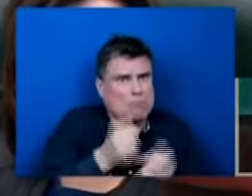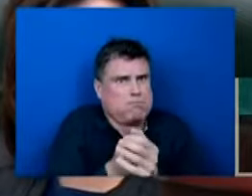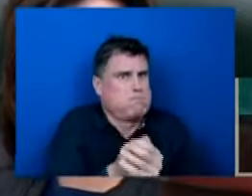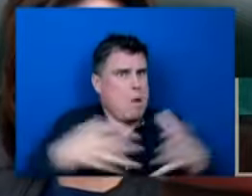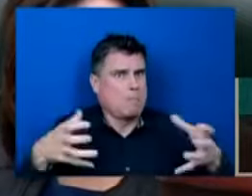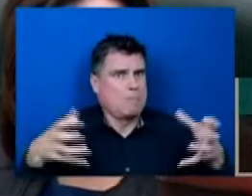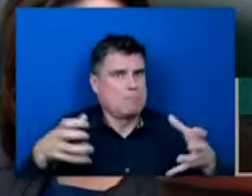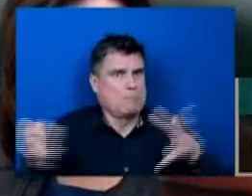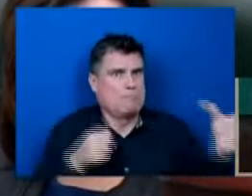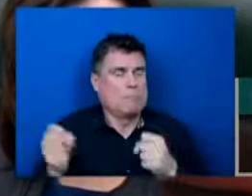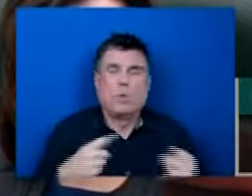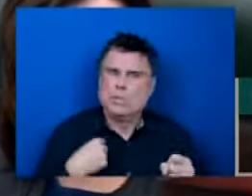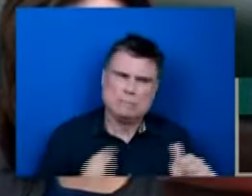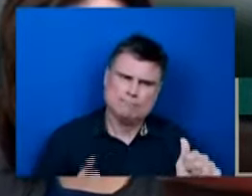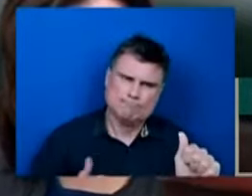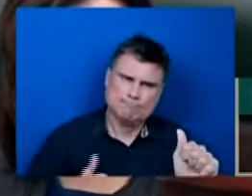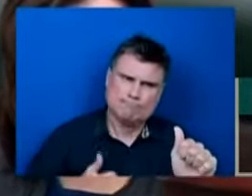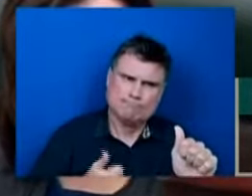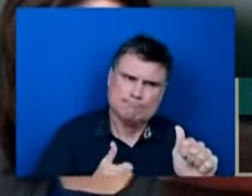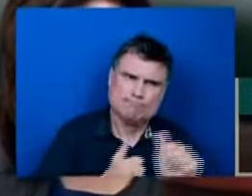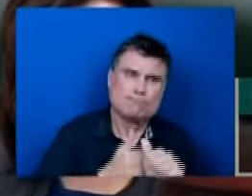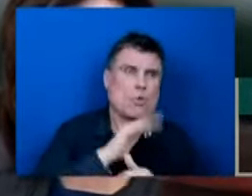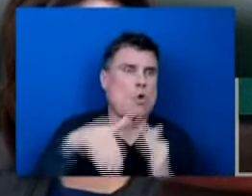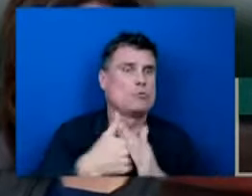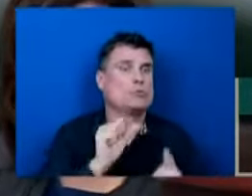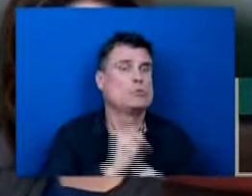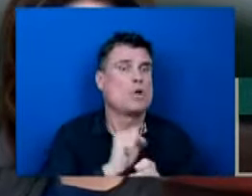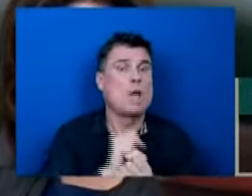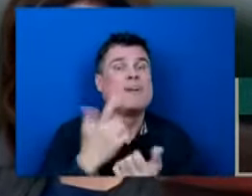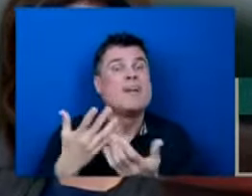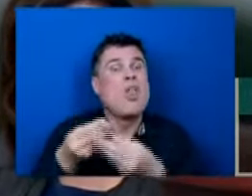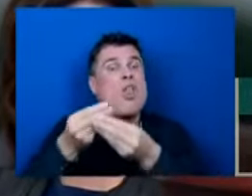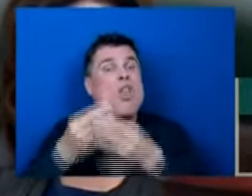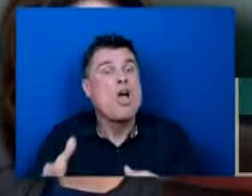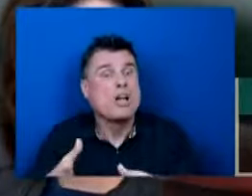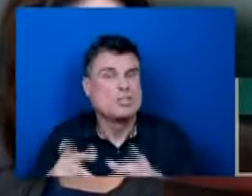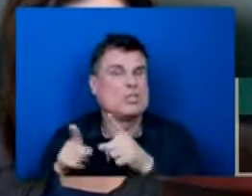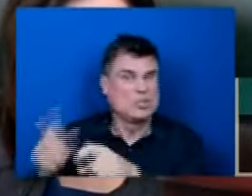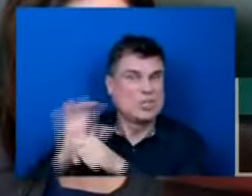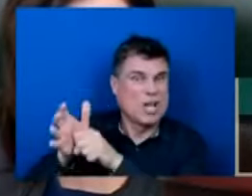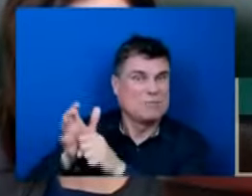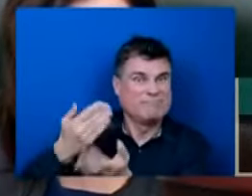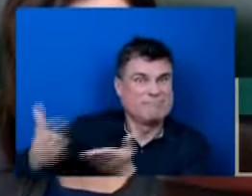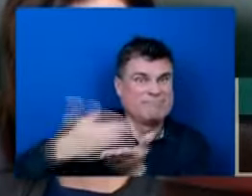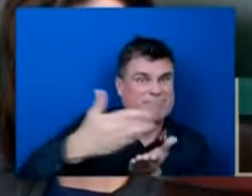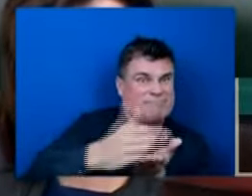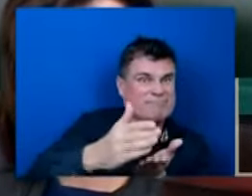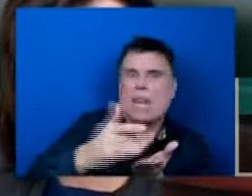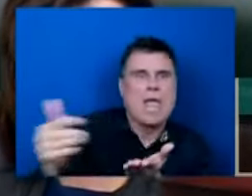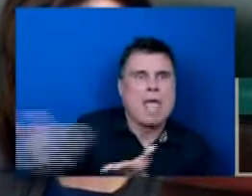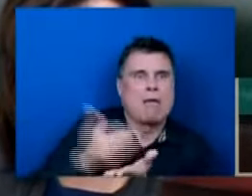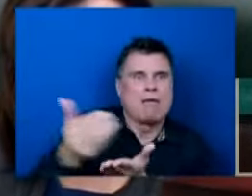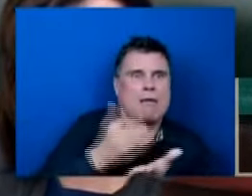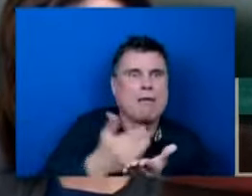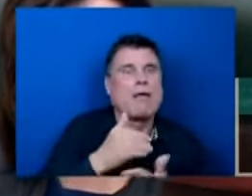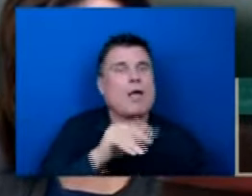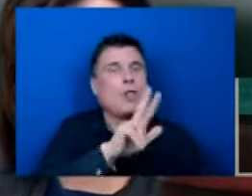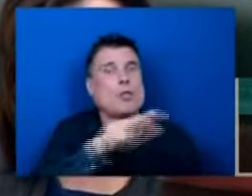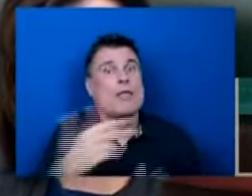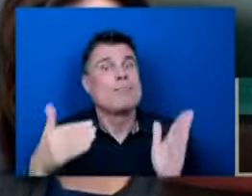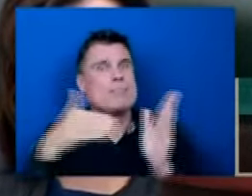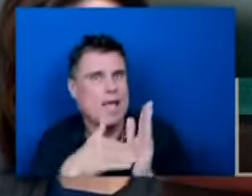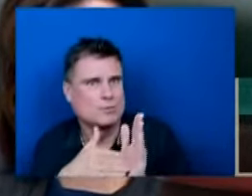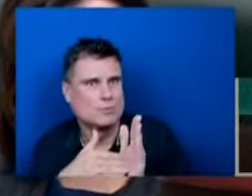we've added an additional 33,000 jobs as of January, and in 2022, employment is expected to grow